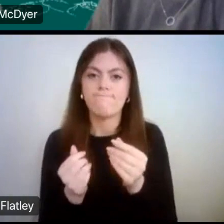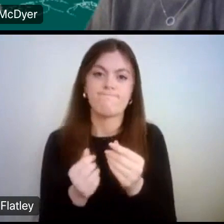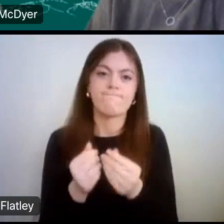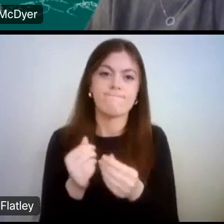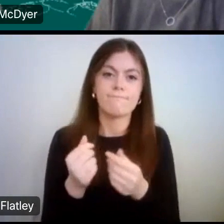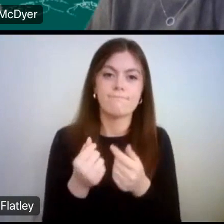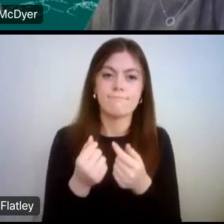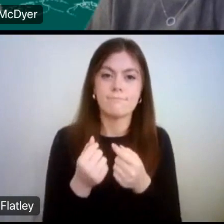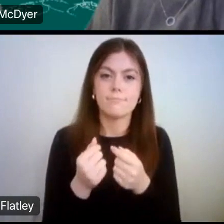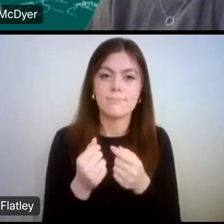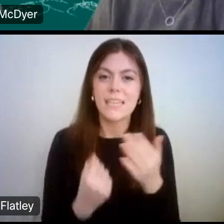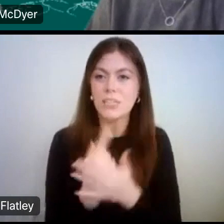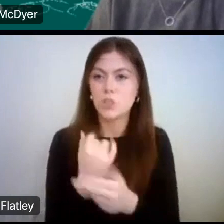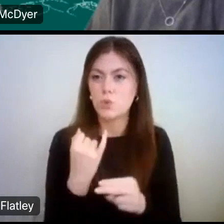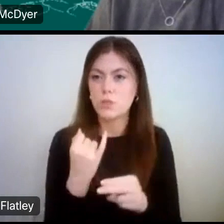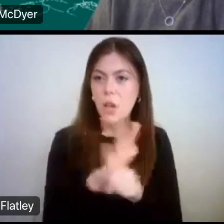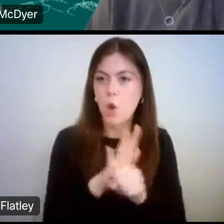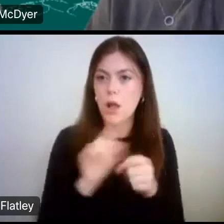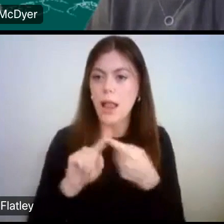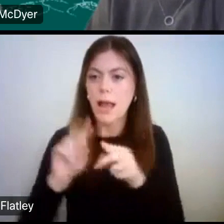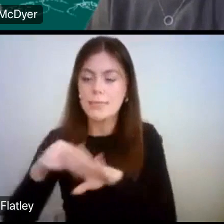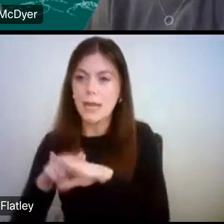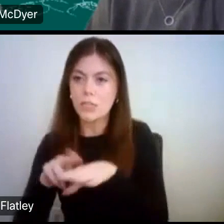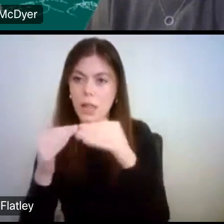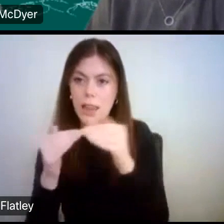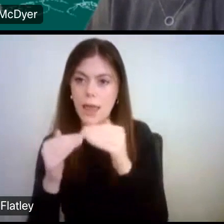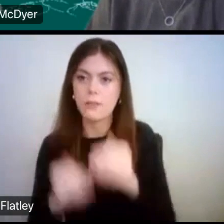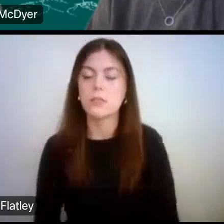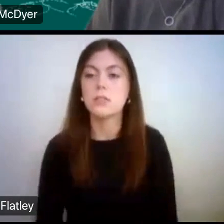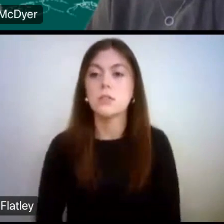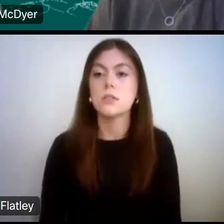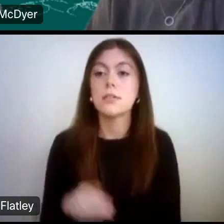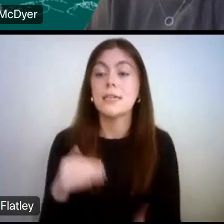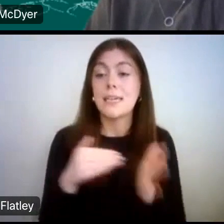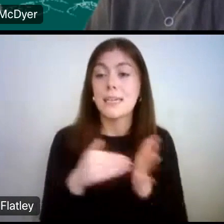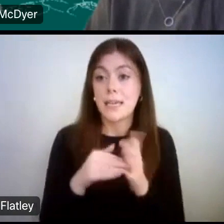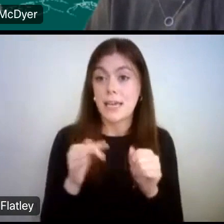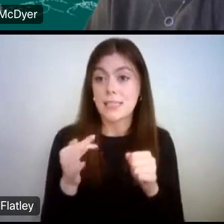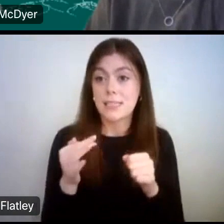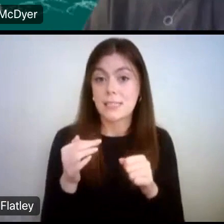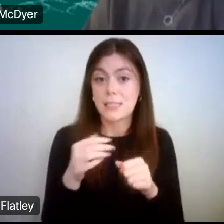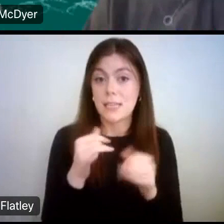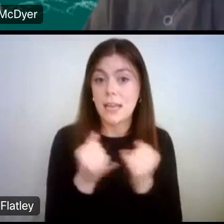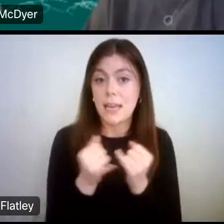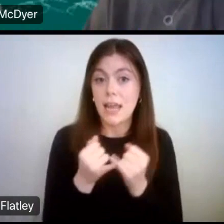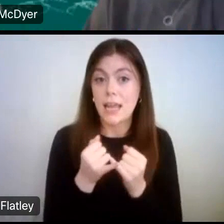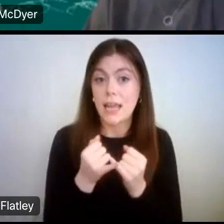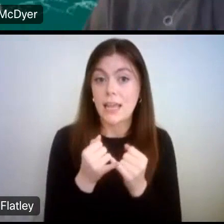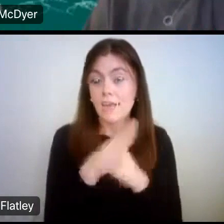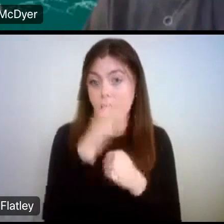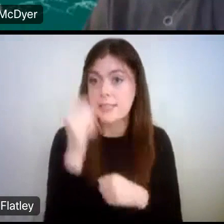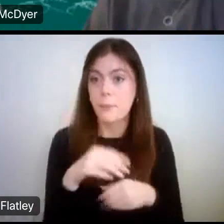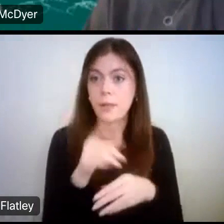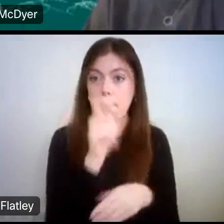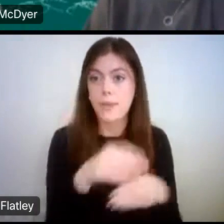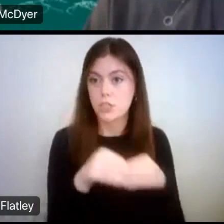Yeah, so I suppose where it's where one of the notifiable incidents is a patient safety incident, that would fall in